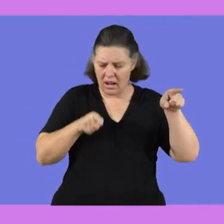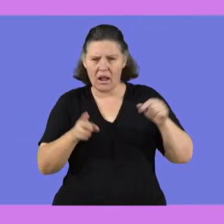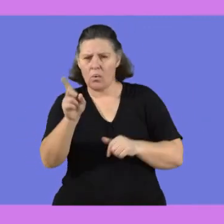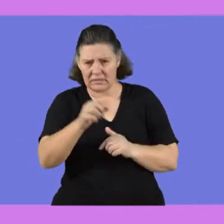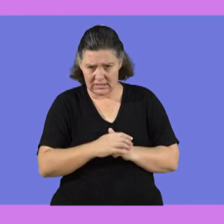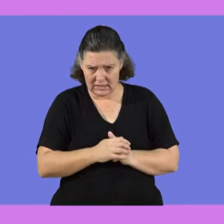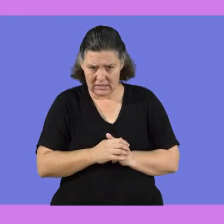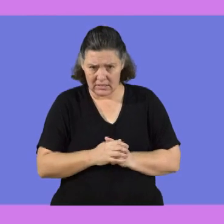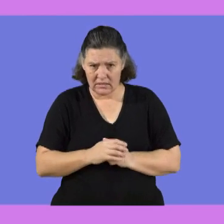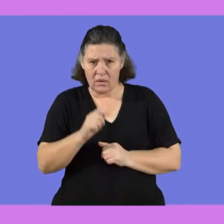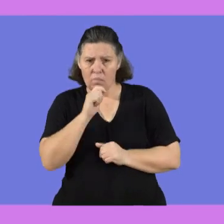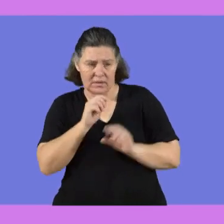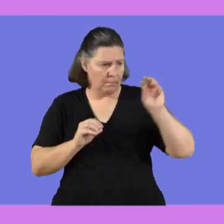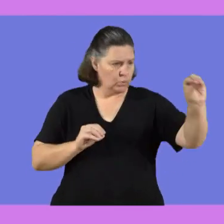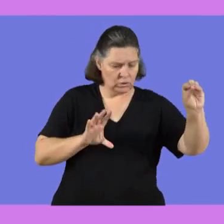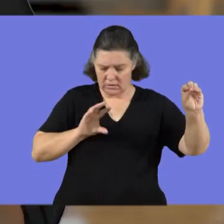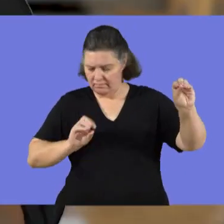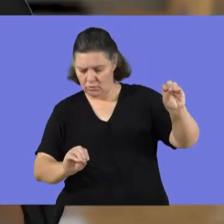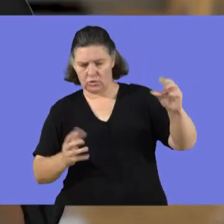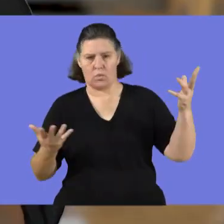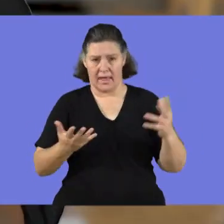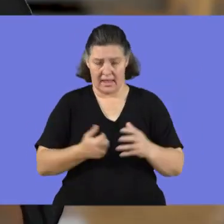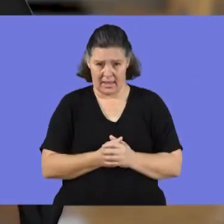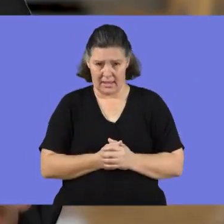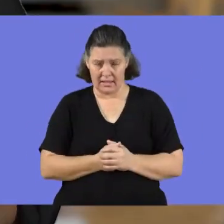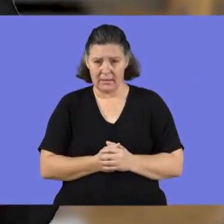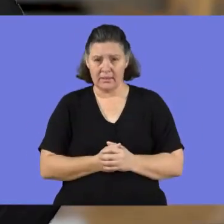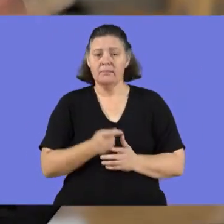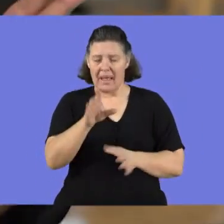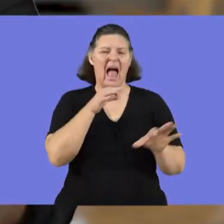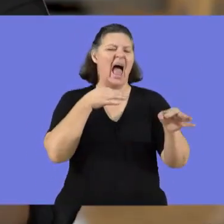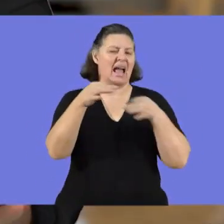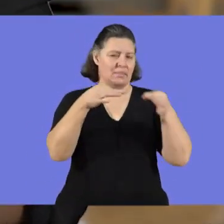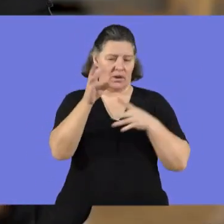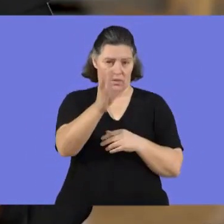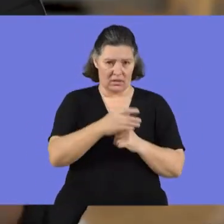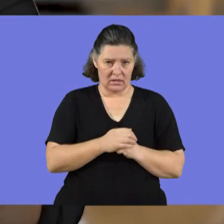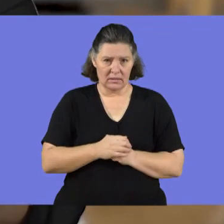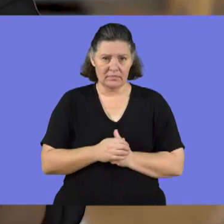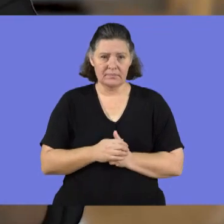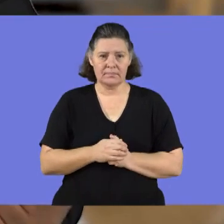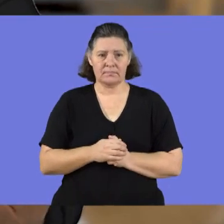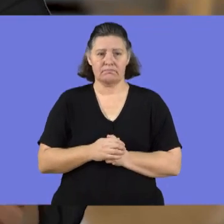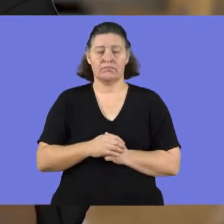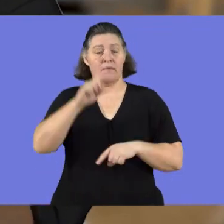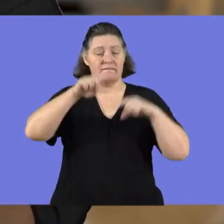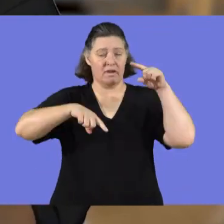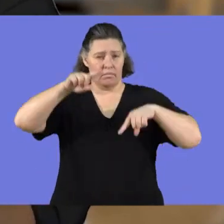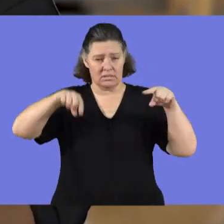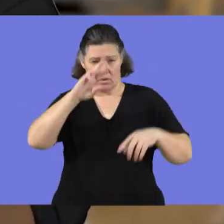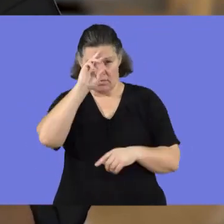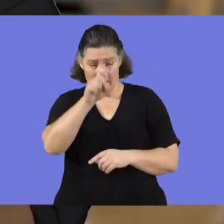identify the variables so that you know which variable should be put away. So I'm going to take you through,